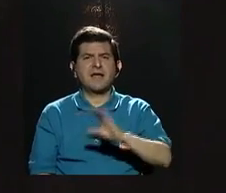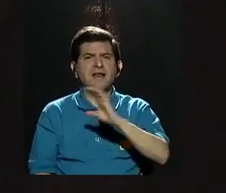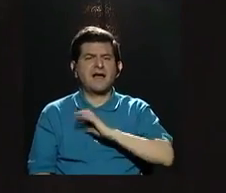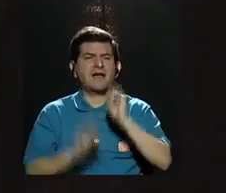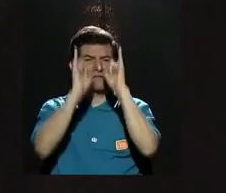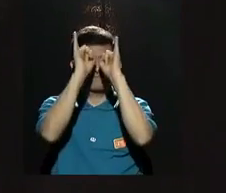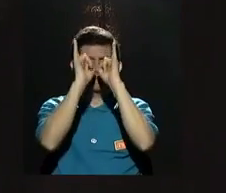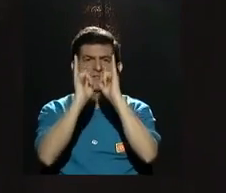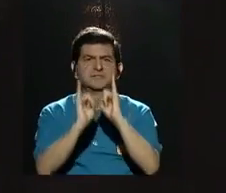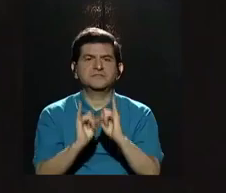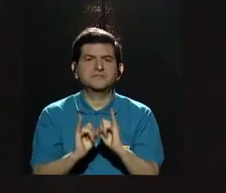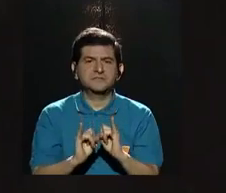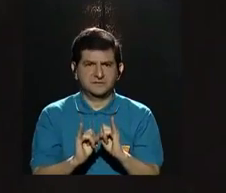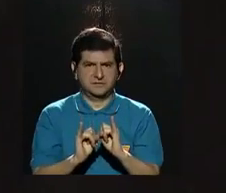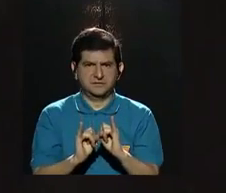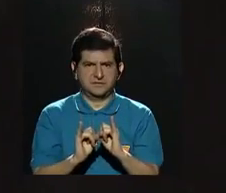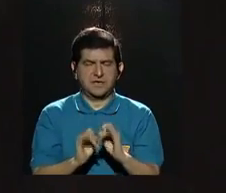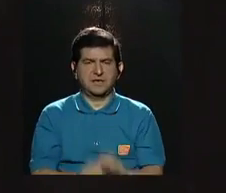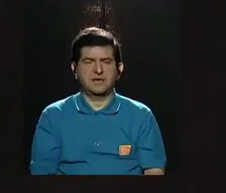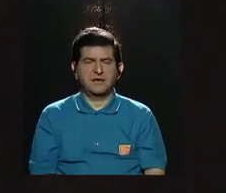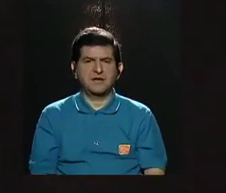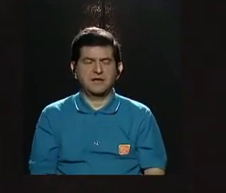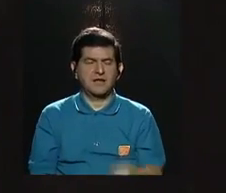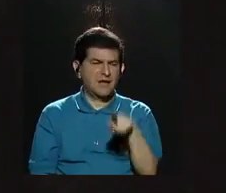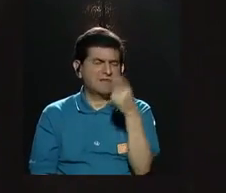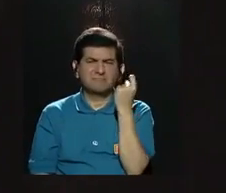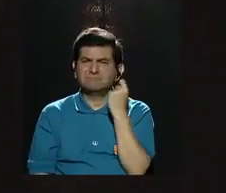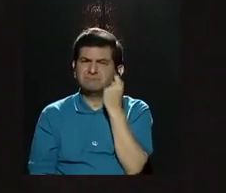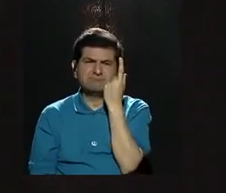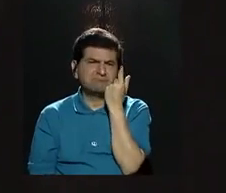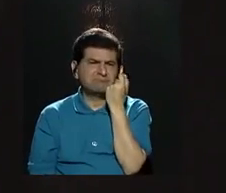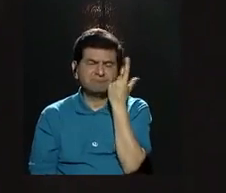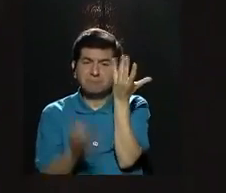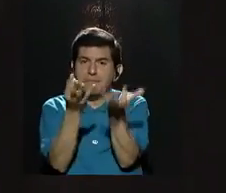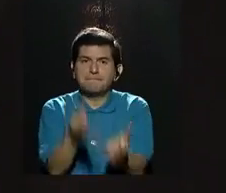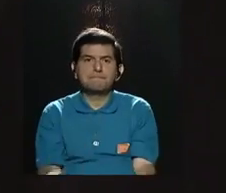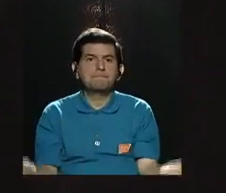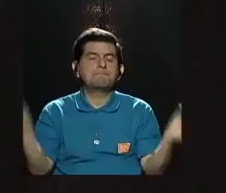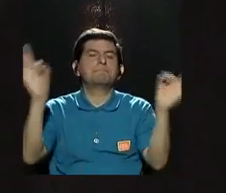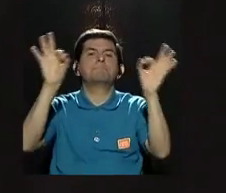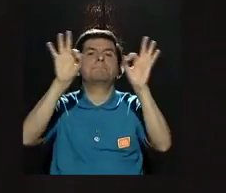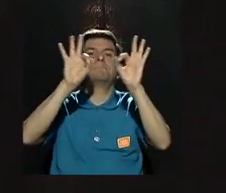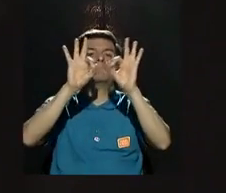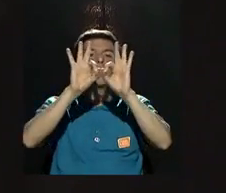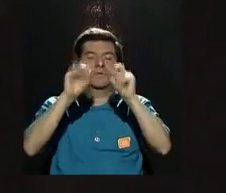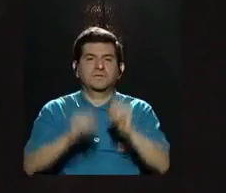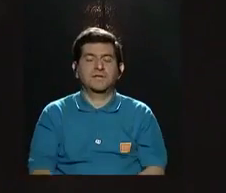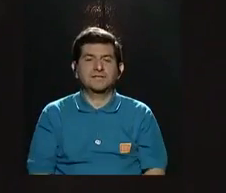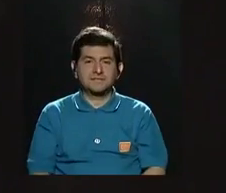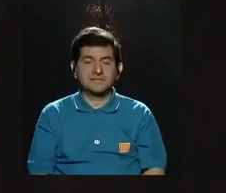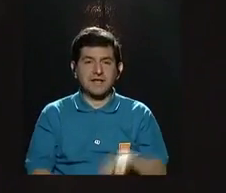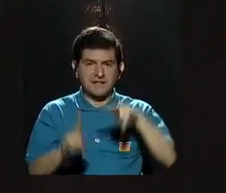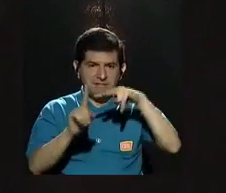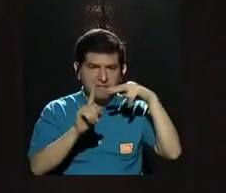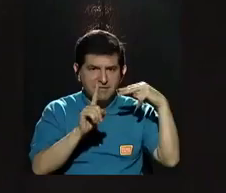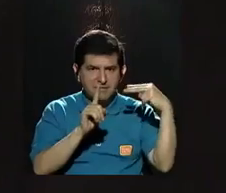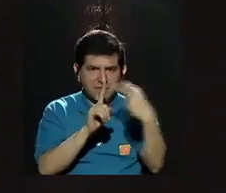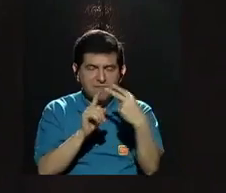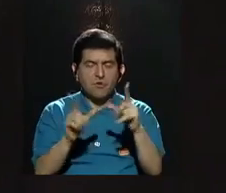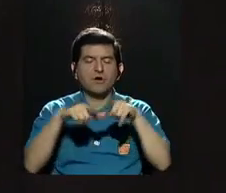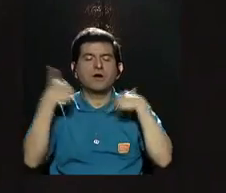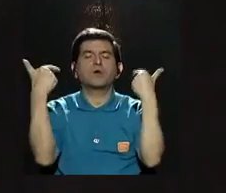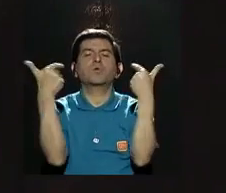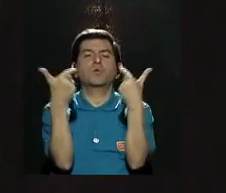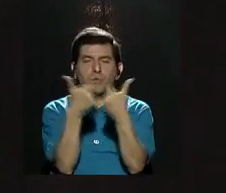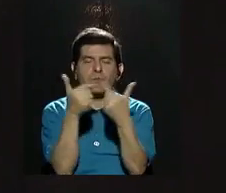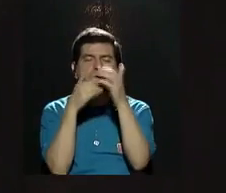that does not understand the importance of collective approaches to leadership.